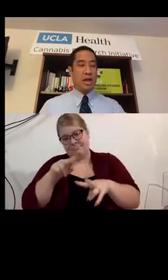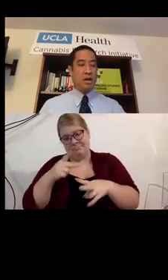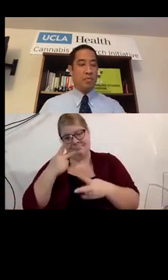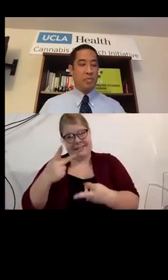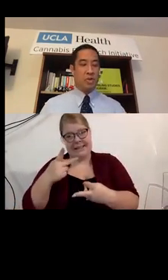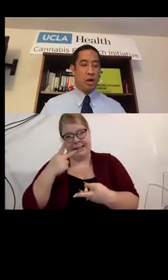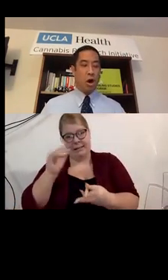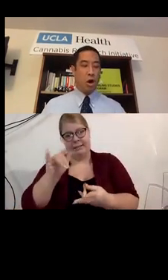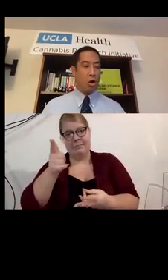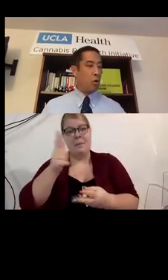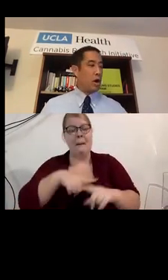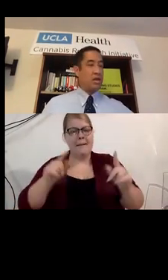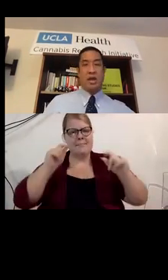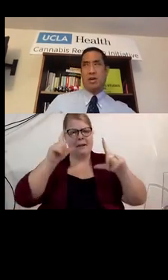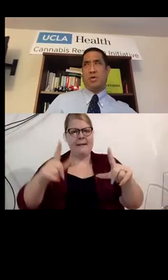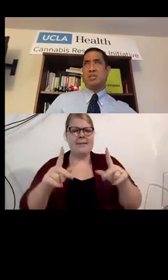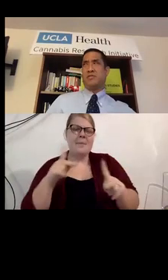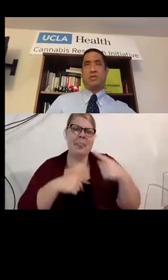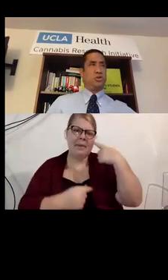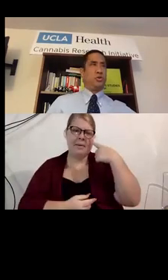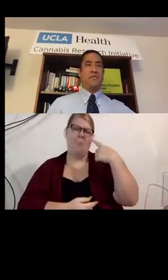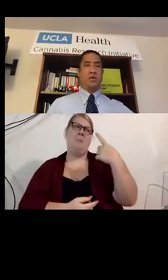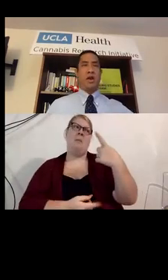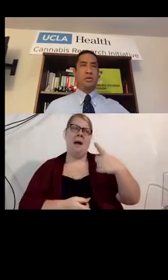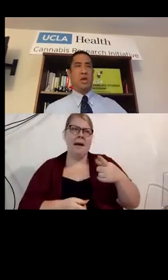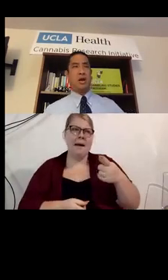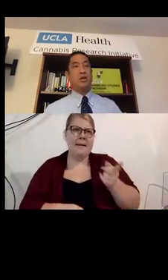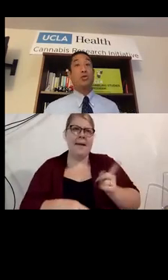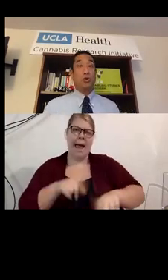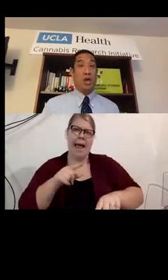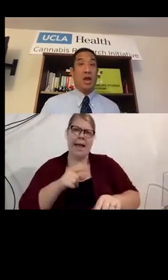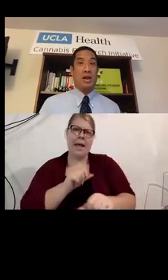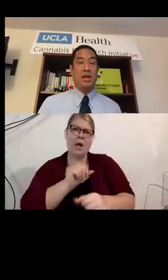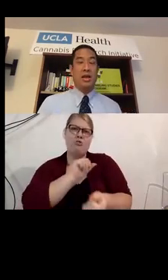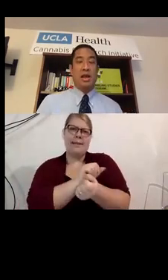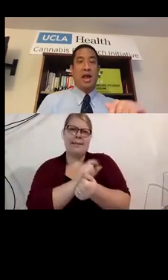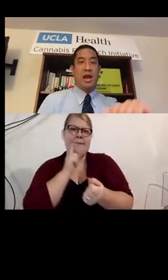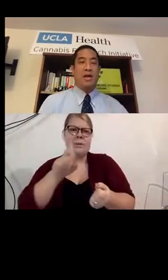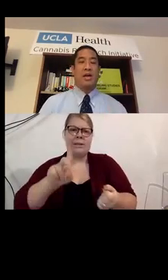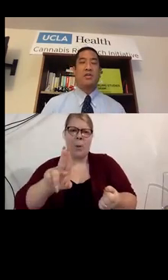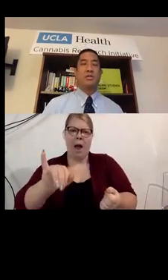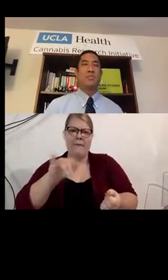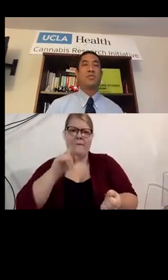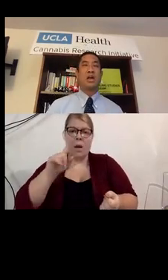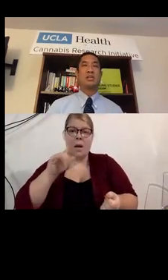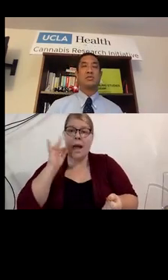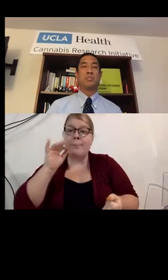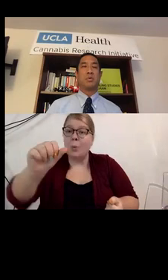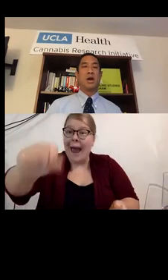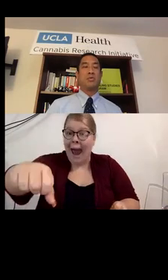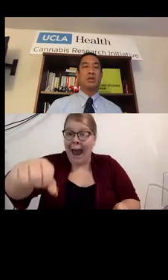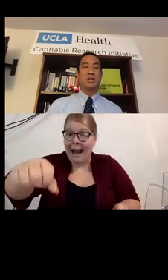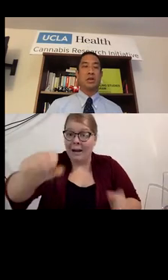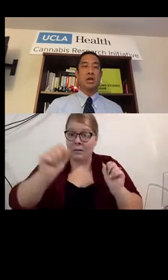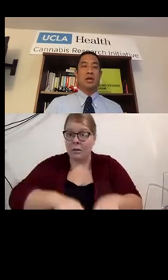surprising that, you know, people think, oh, I can't get arrested for a DUI for cannabis, can I? No, you can. And I've had a number of cases where people